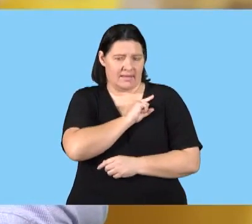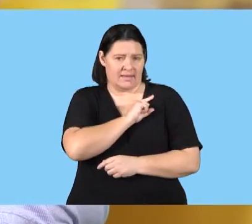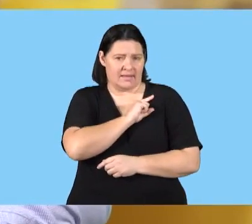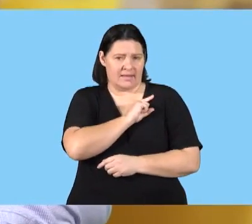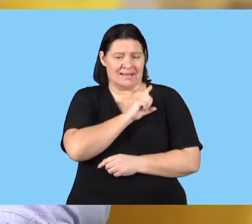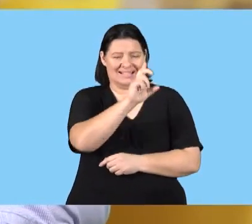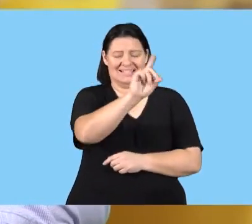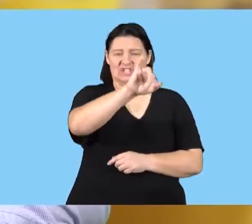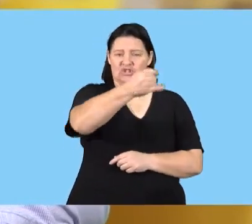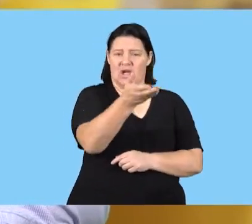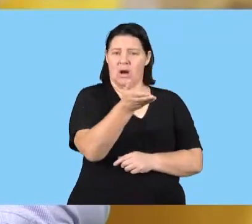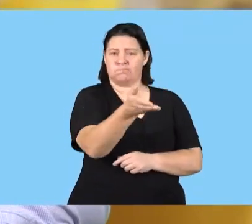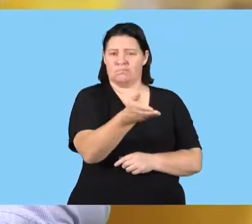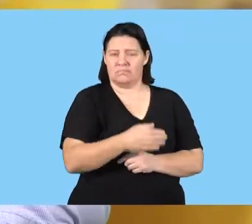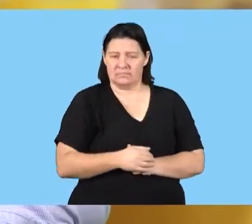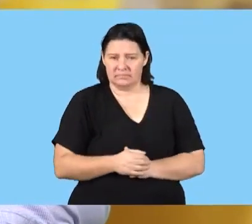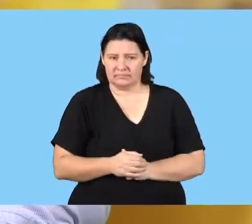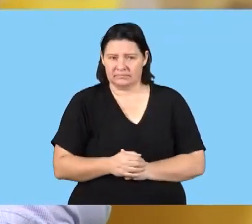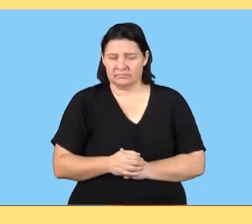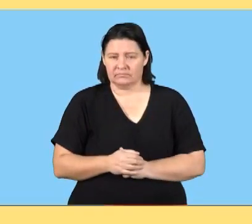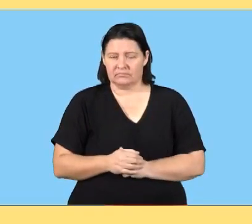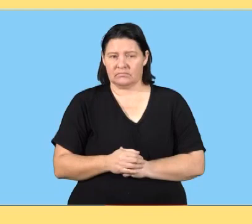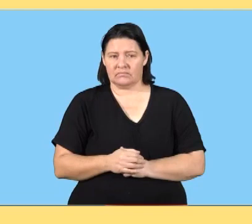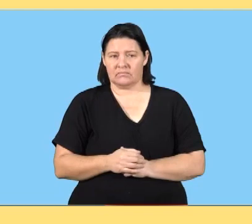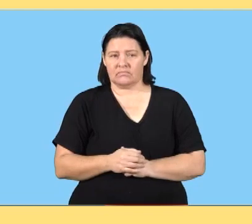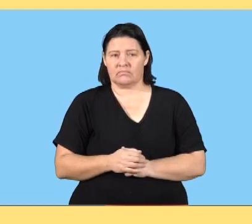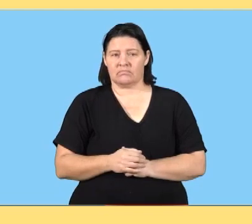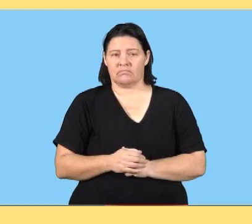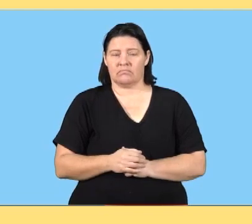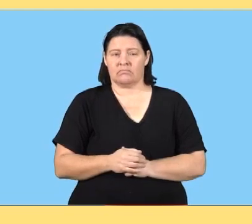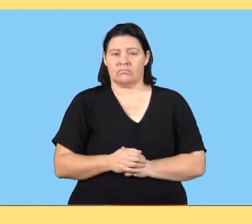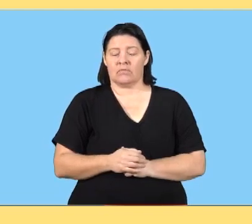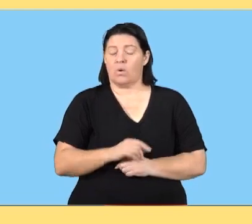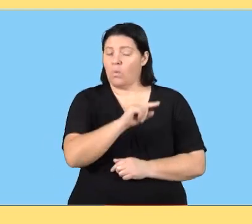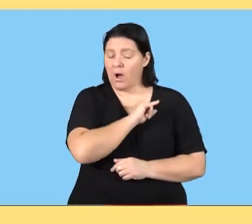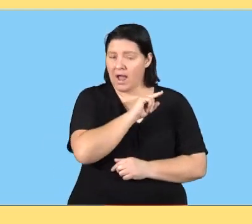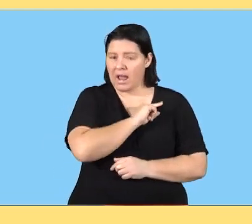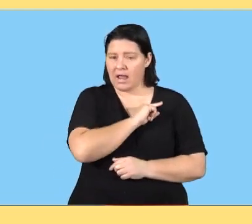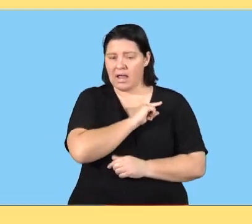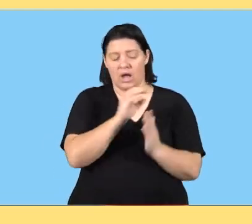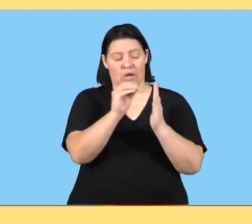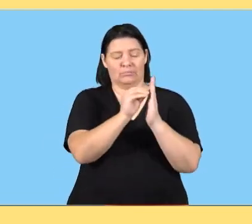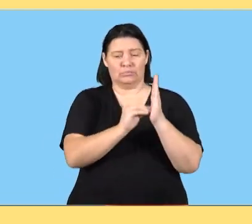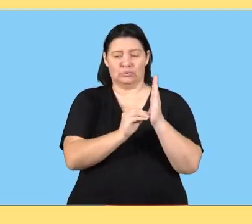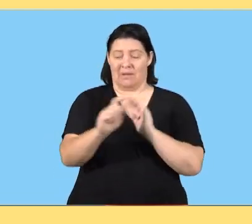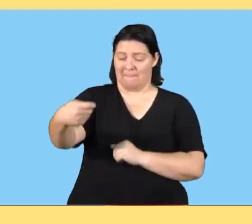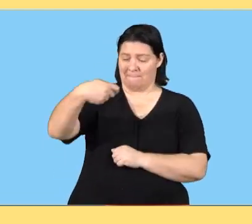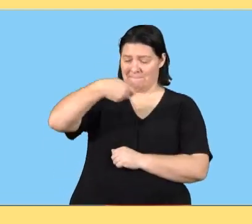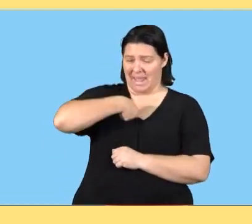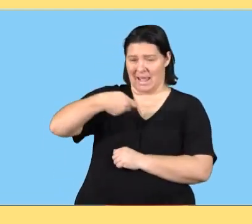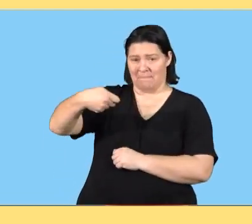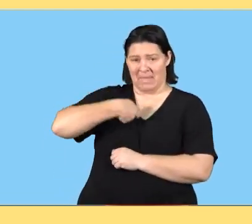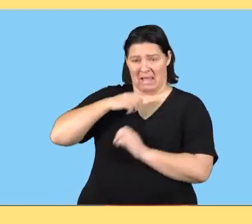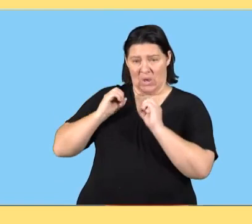reasons for the general journal. And the first one is to record bad